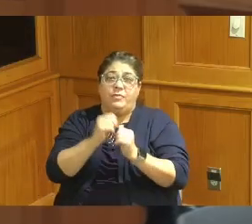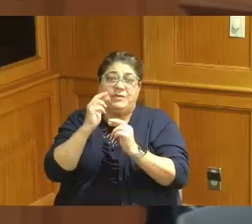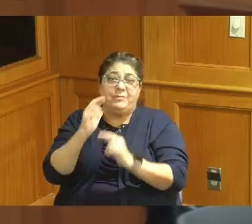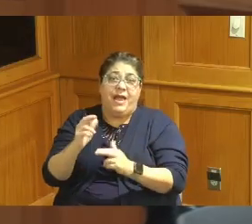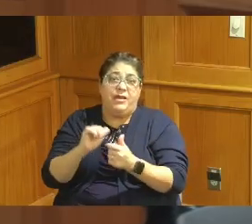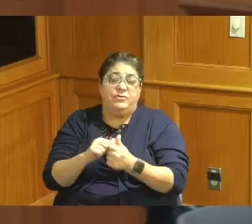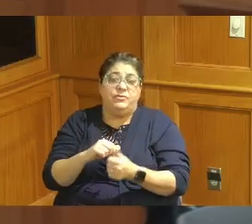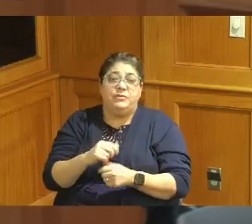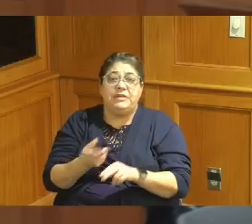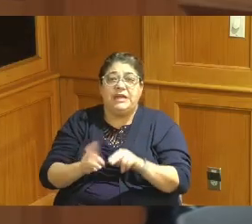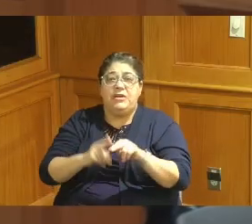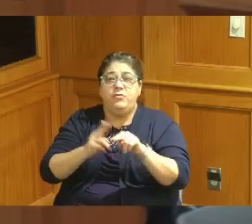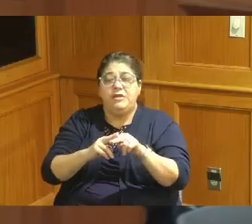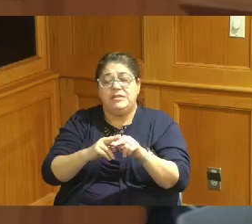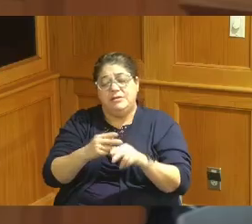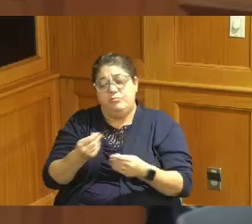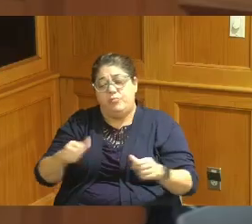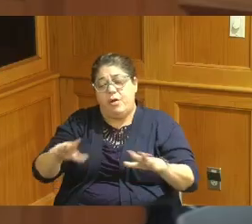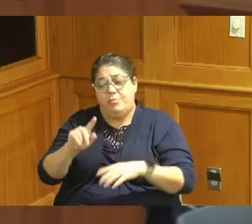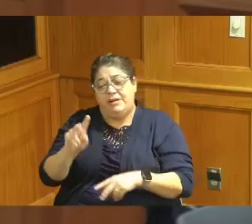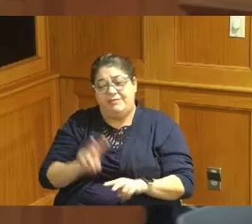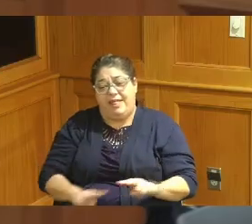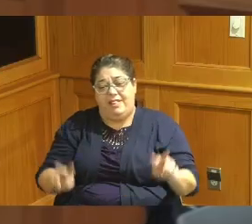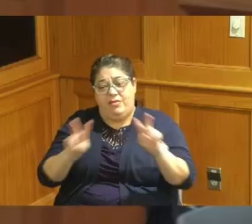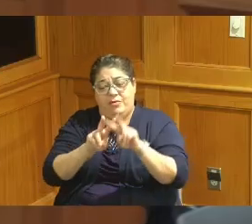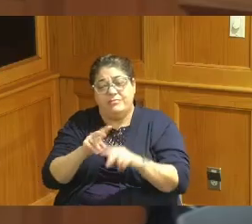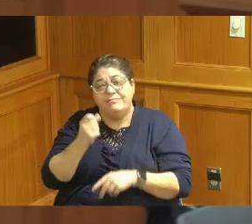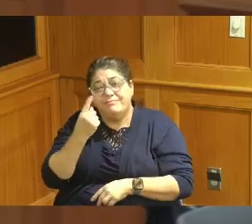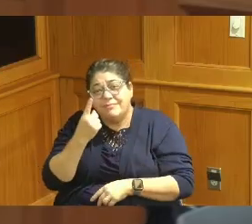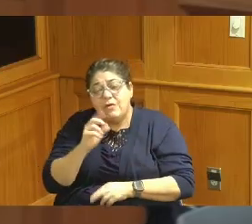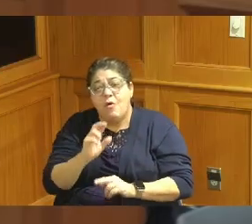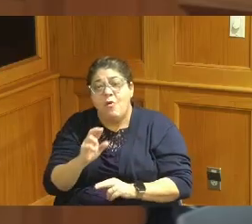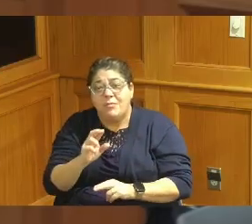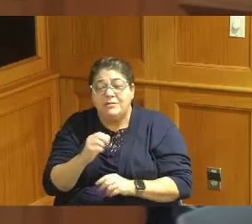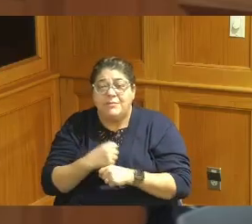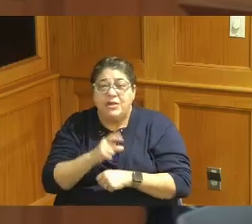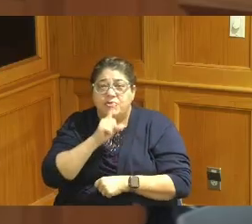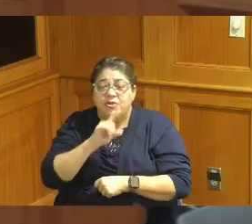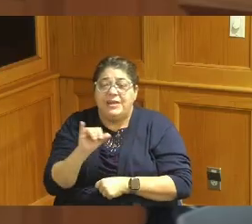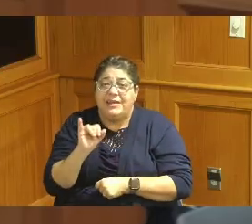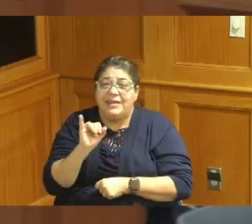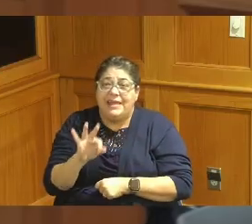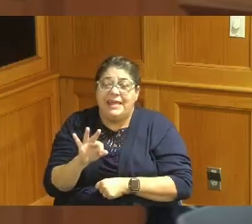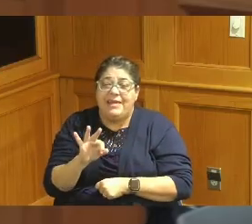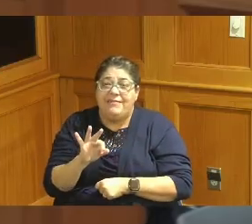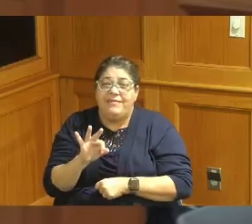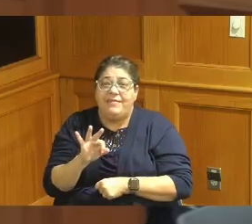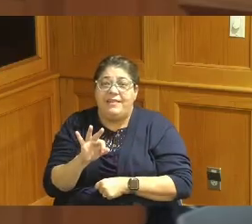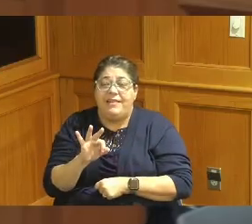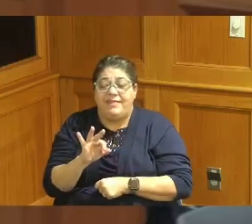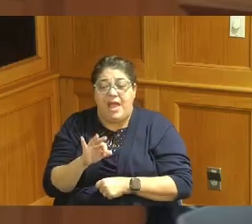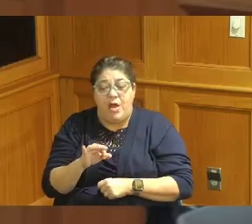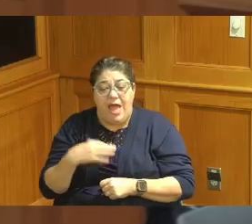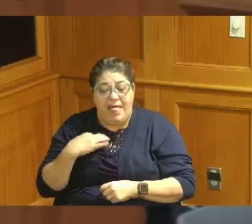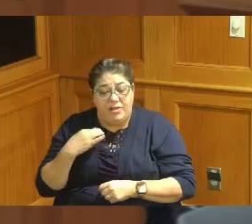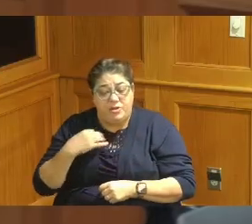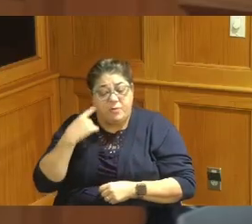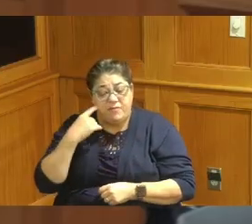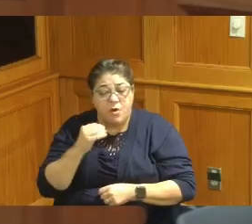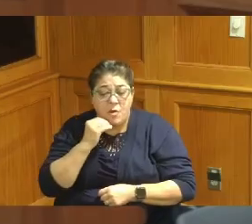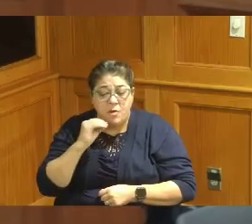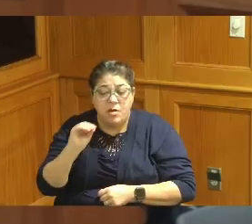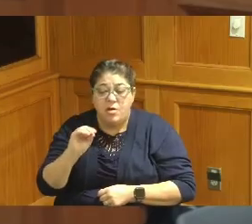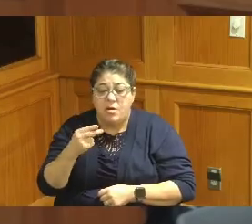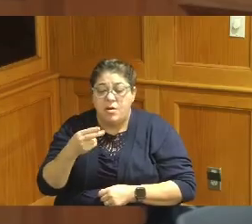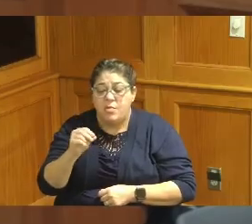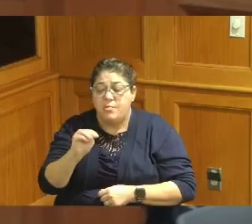to, increasing property values, we are also helping to make sure that homeowners, if they're eligible for the homestead exemption, but they haven't pursued